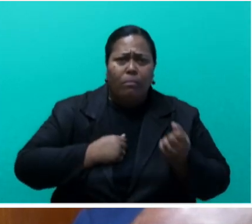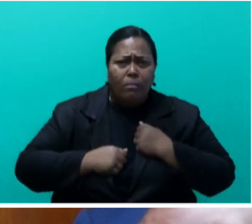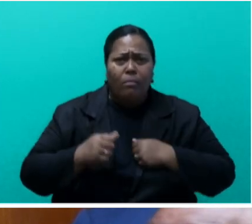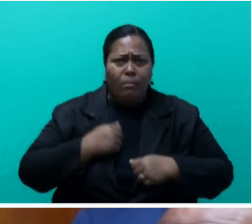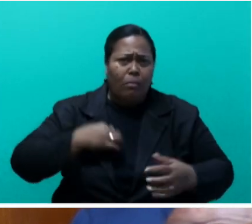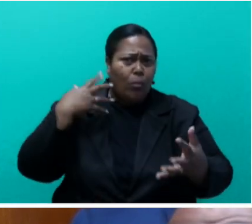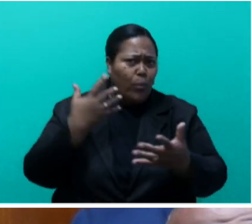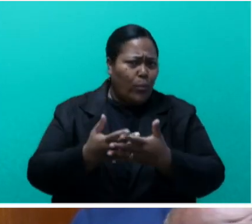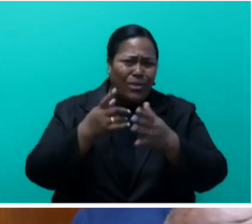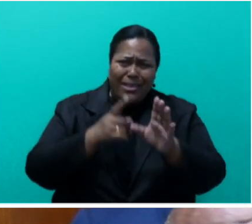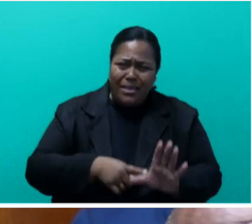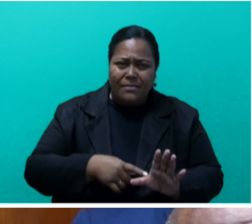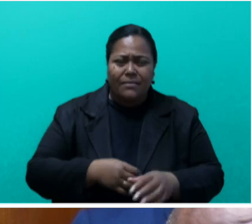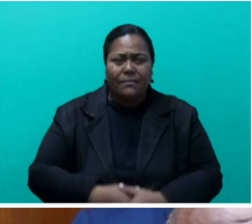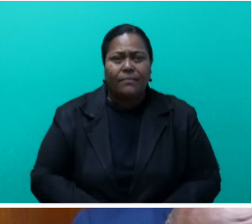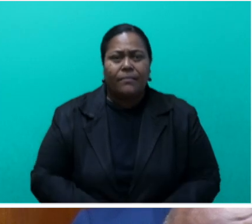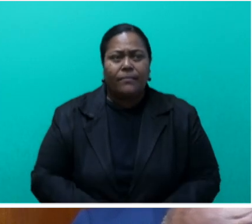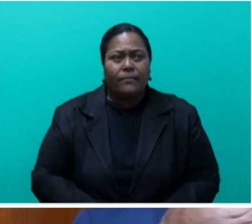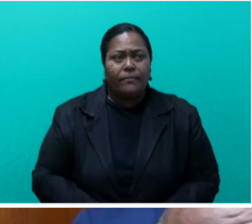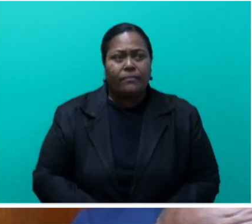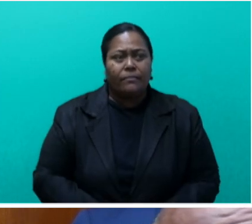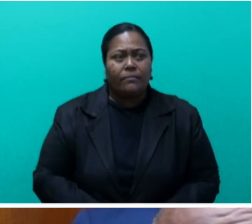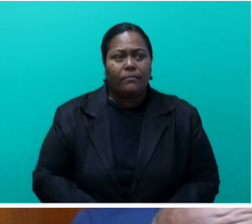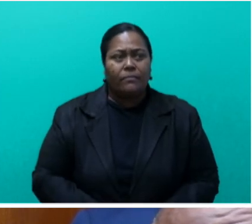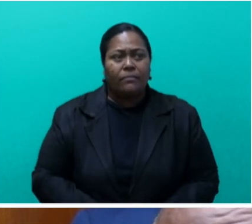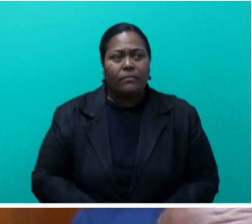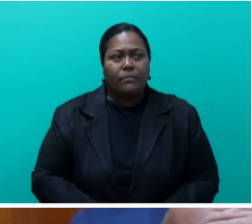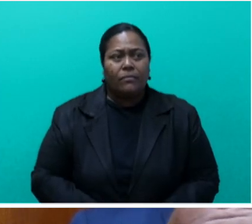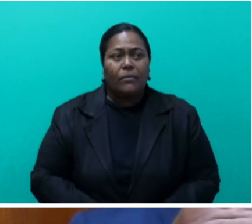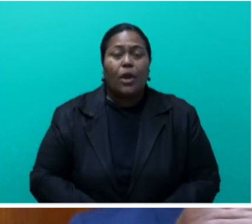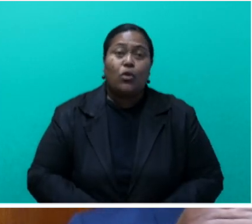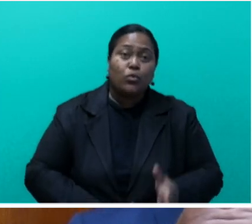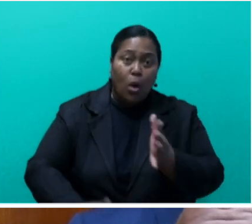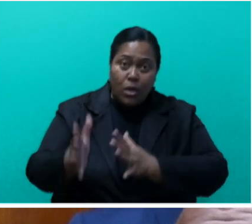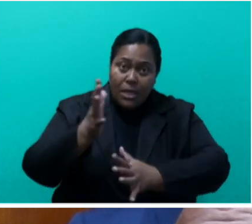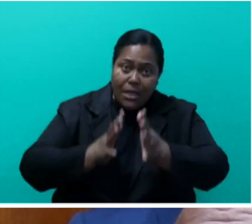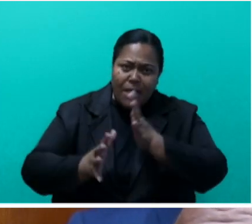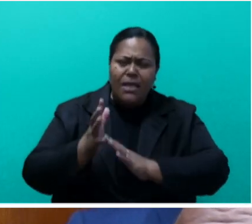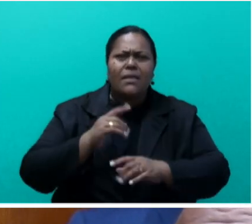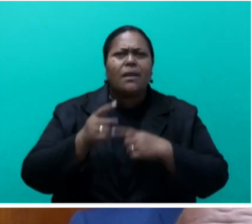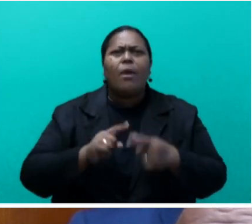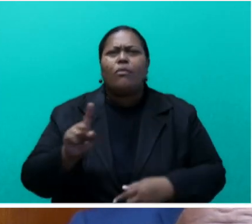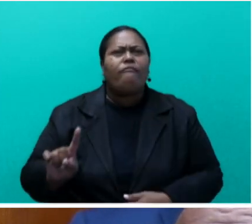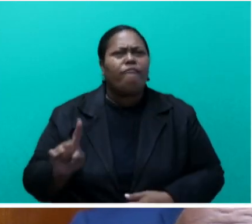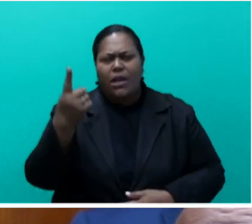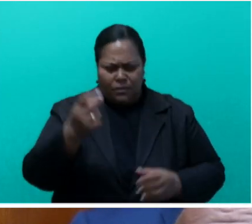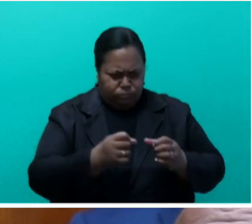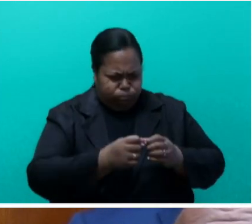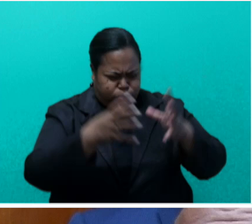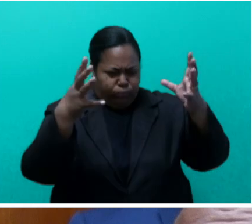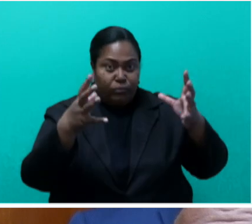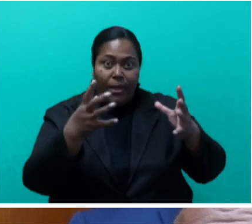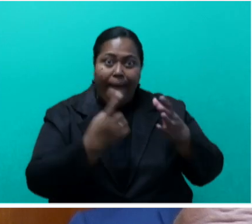few decades, Honourable Speaker. Stories are told about the first nuclear bomb being detonated